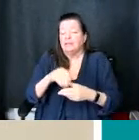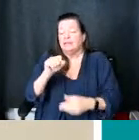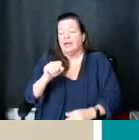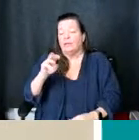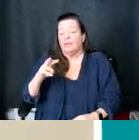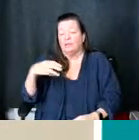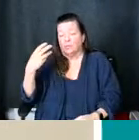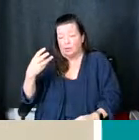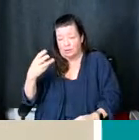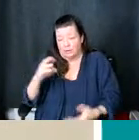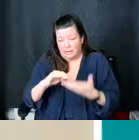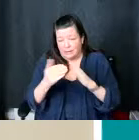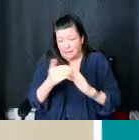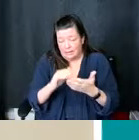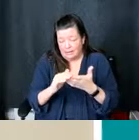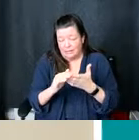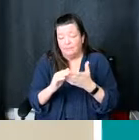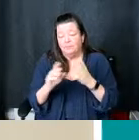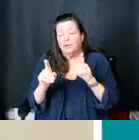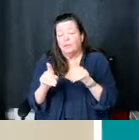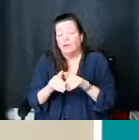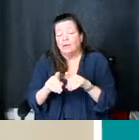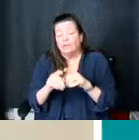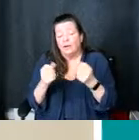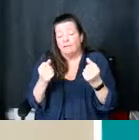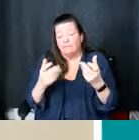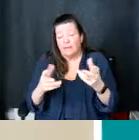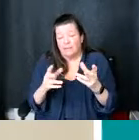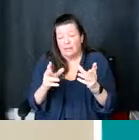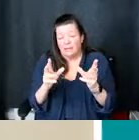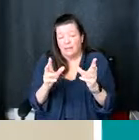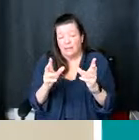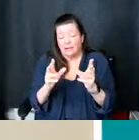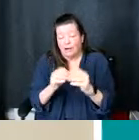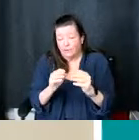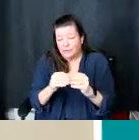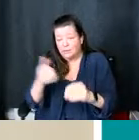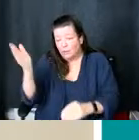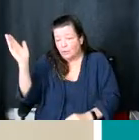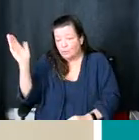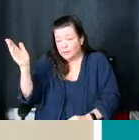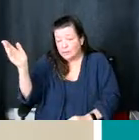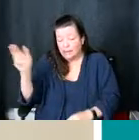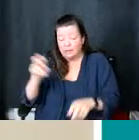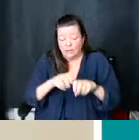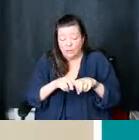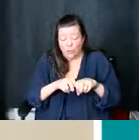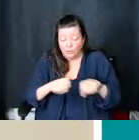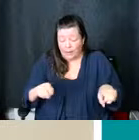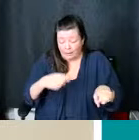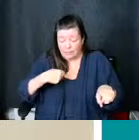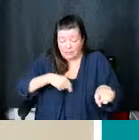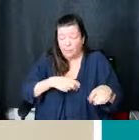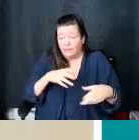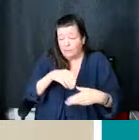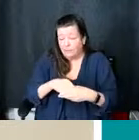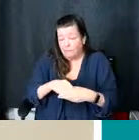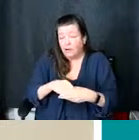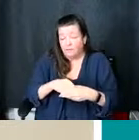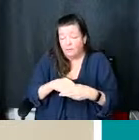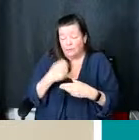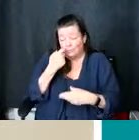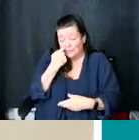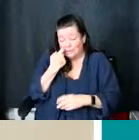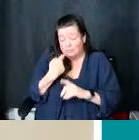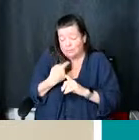cities. We also have had a number of conferences or presentations and panels that we've participated in the last month. You can